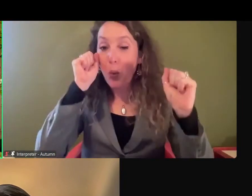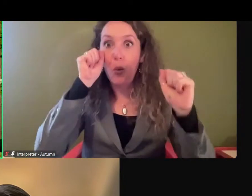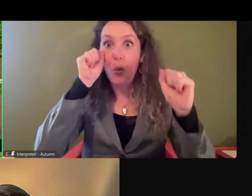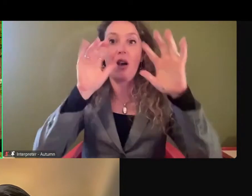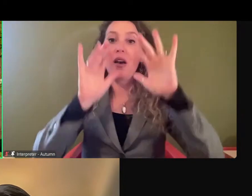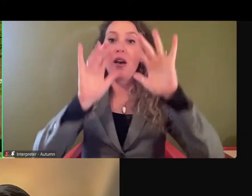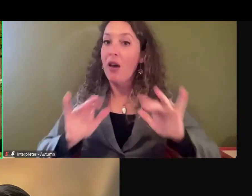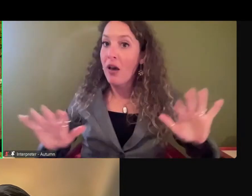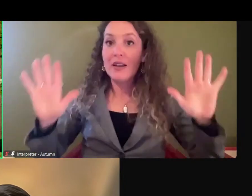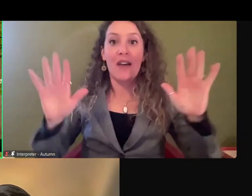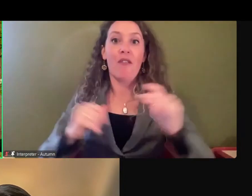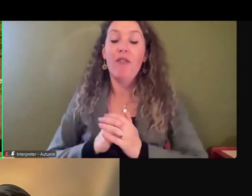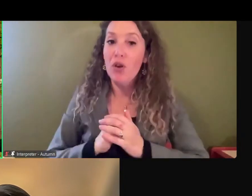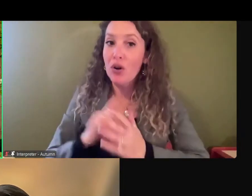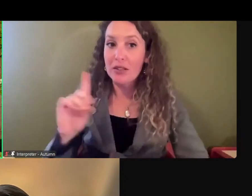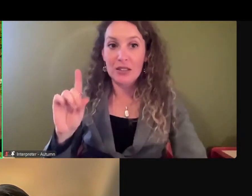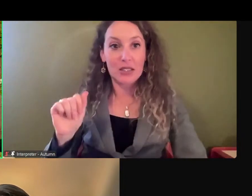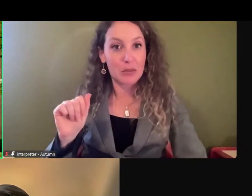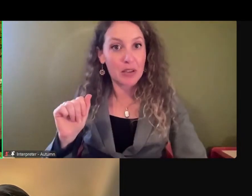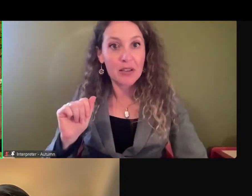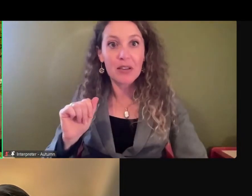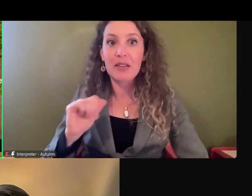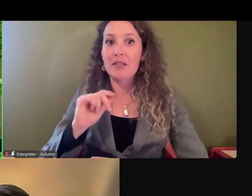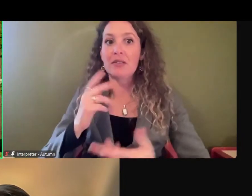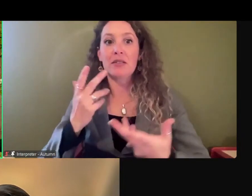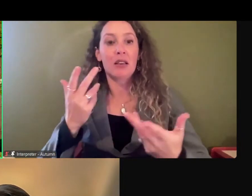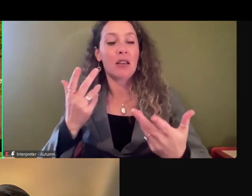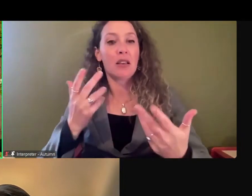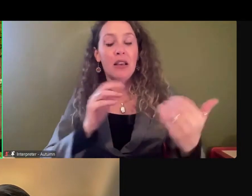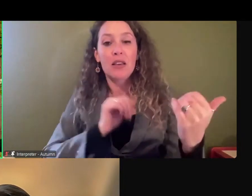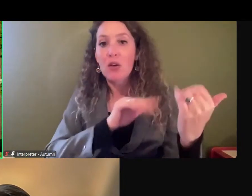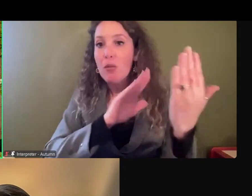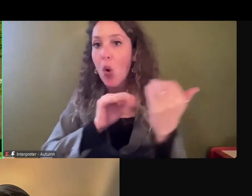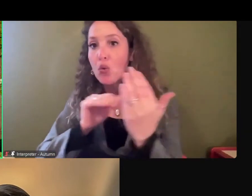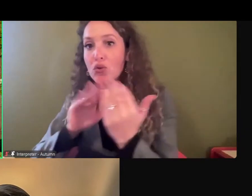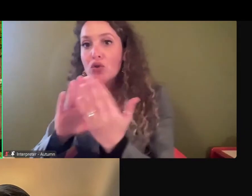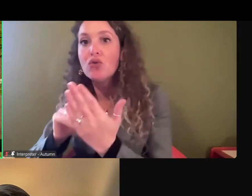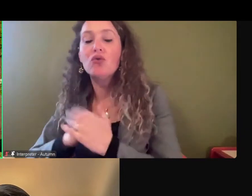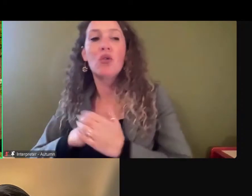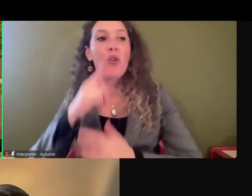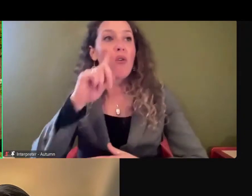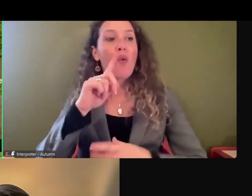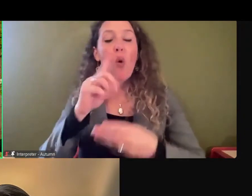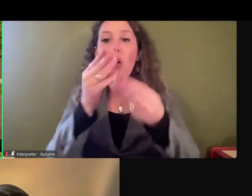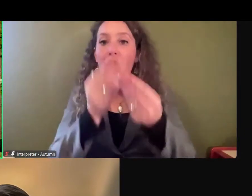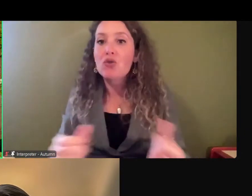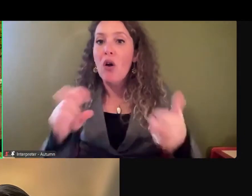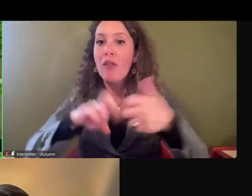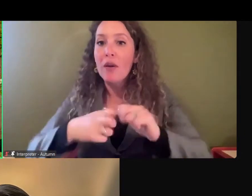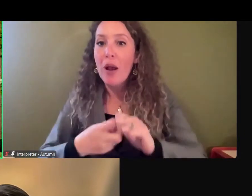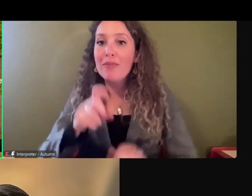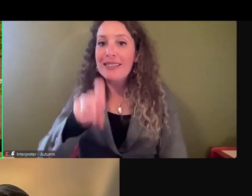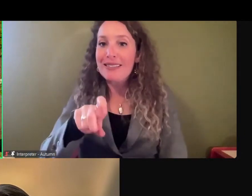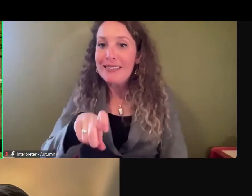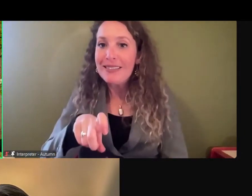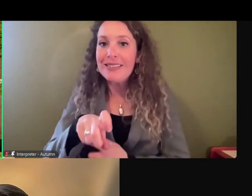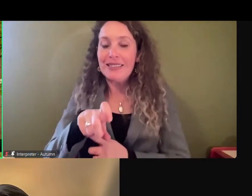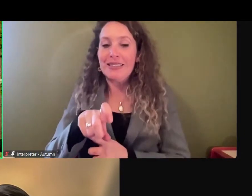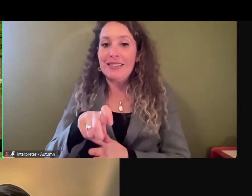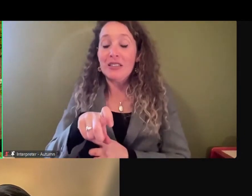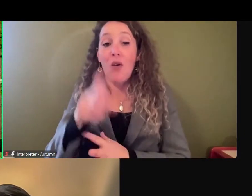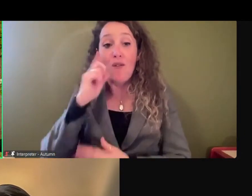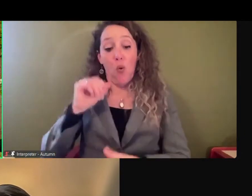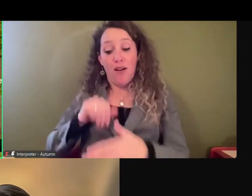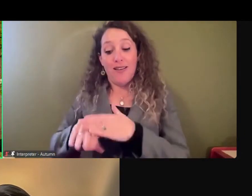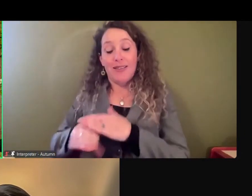types of disabilities and multimodal approaches for satisfying their needs of inaccessible healthcare